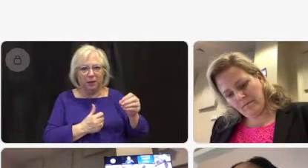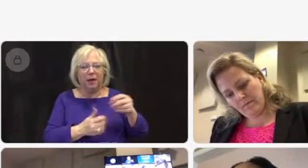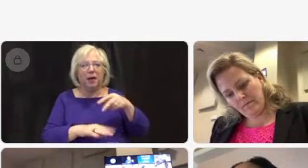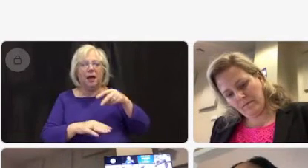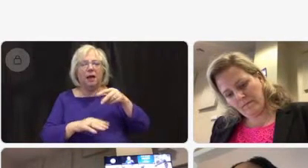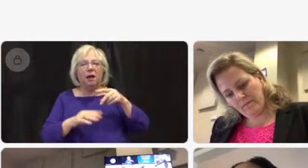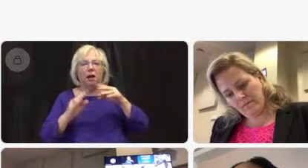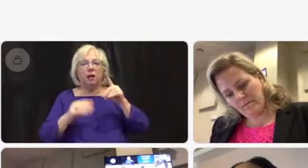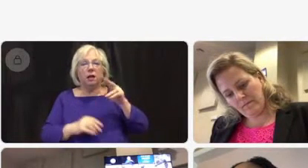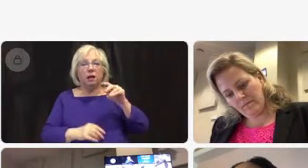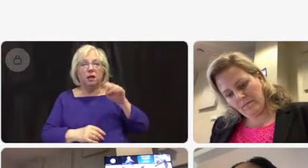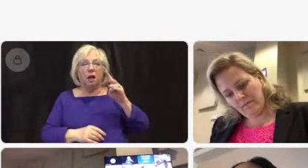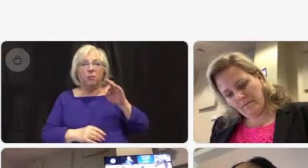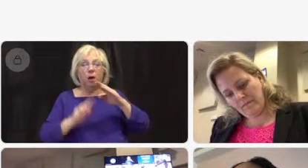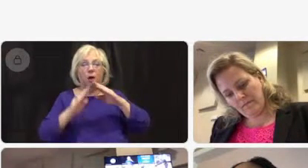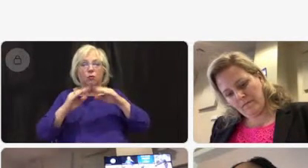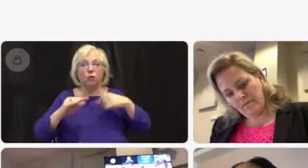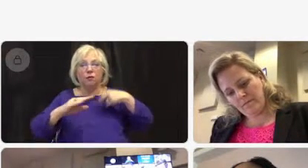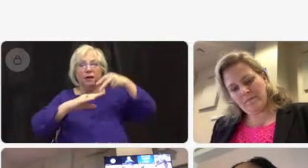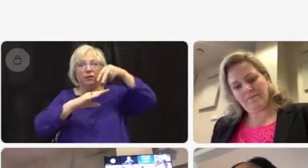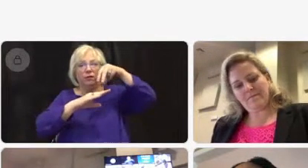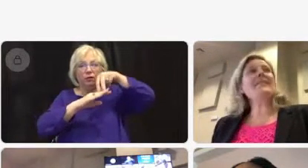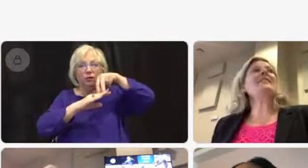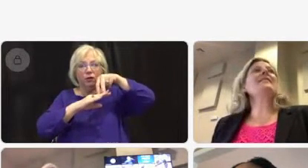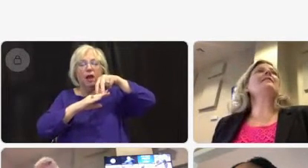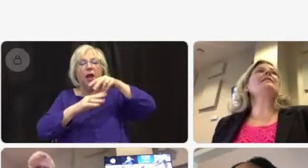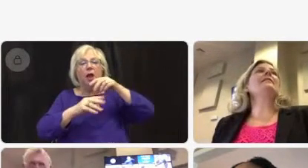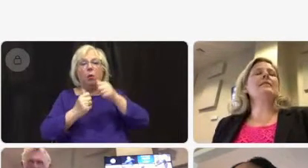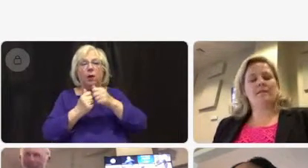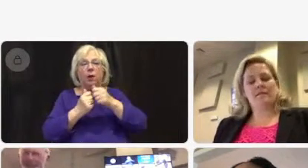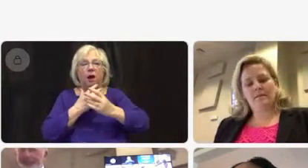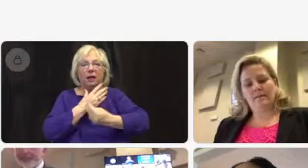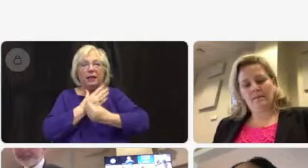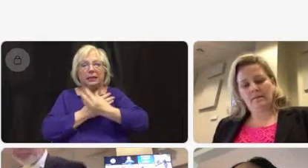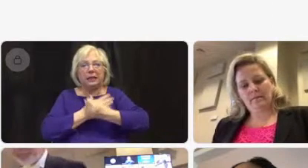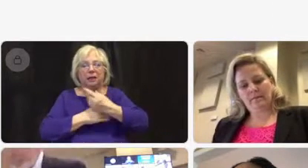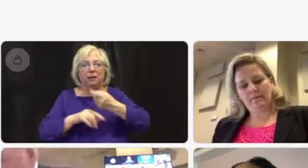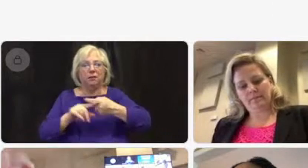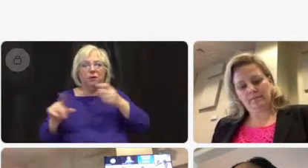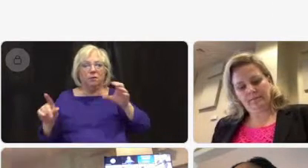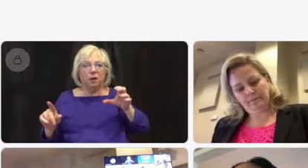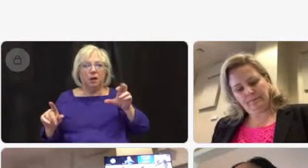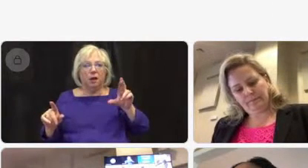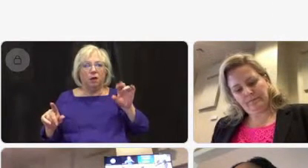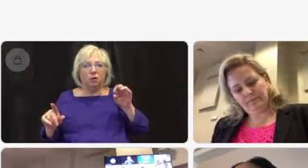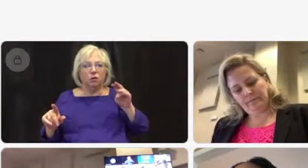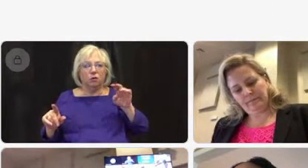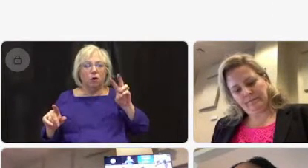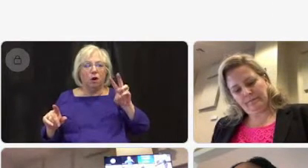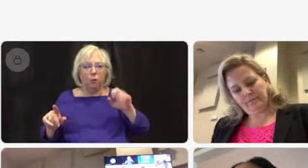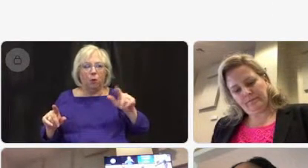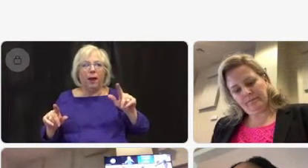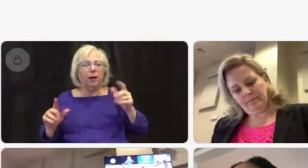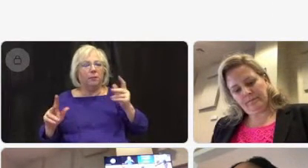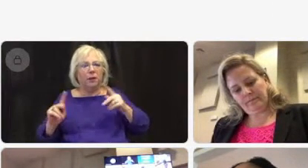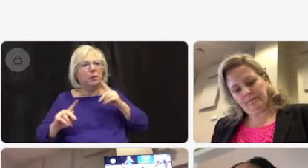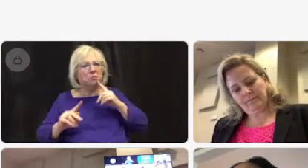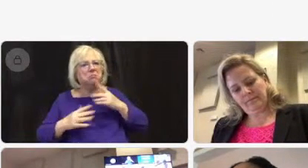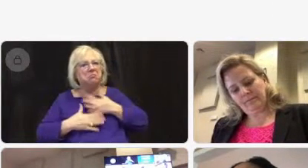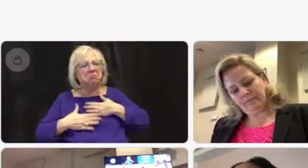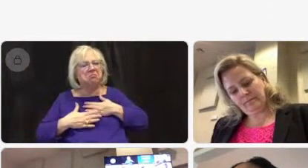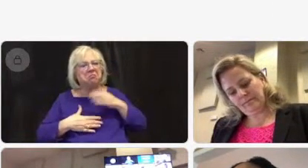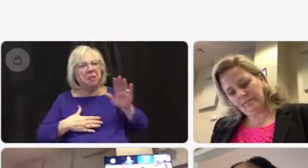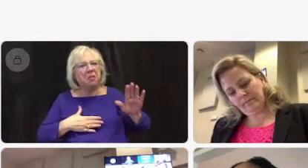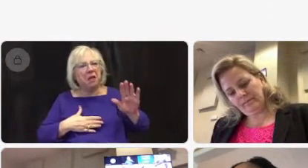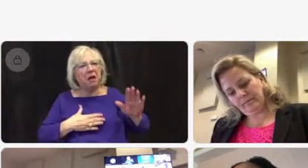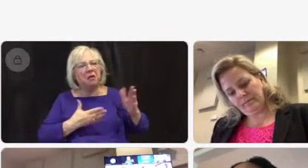Dunbar roof with them and our consultants, Cromwell. Everybody appreciated their pricing and